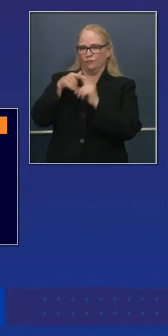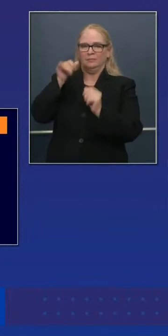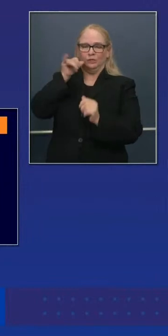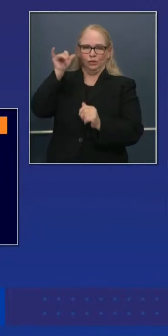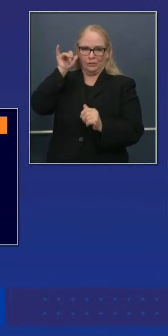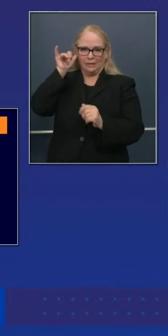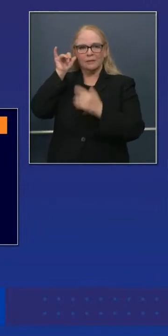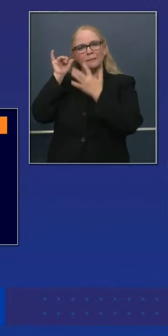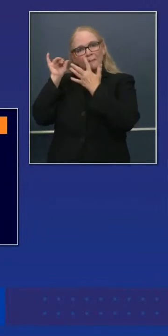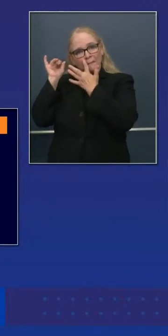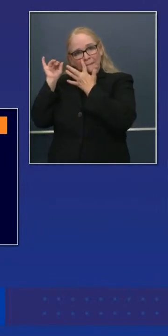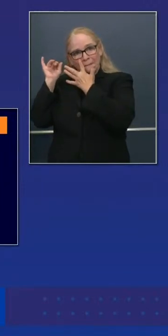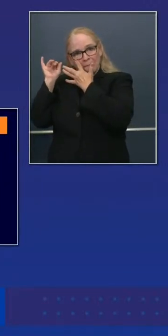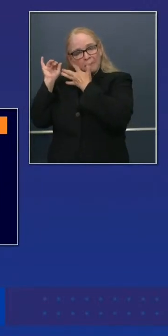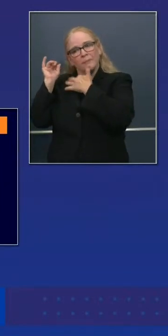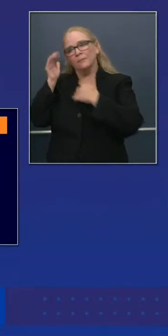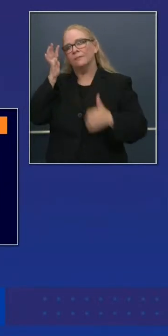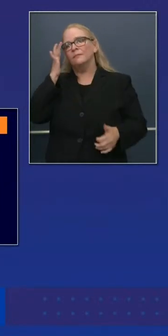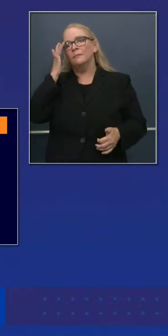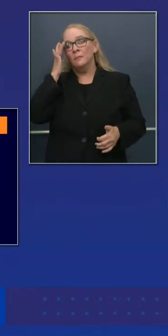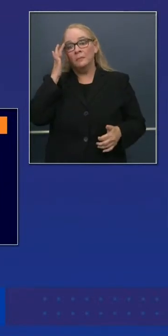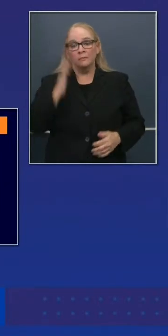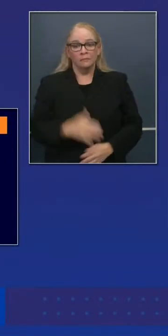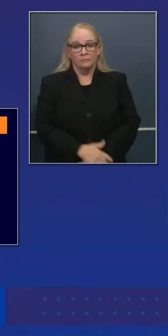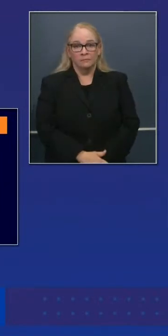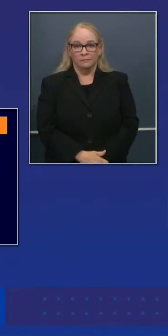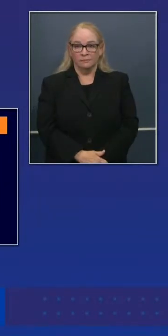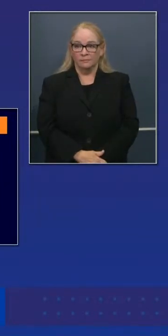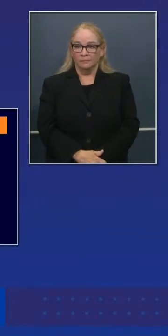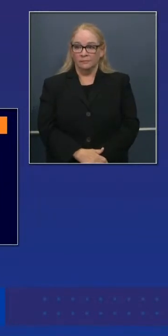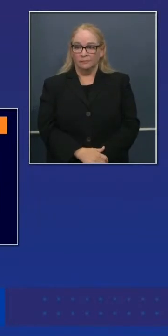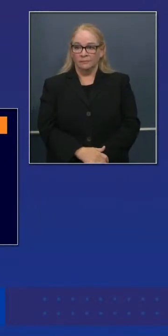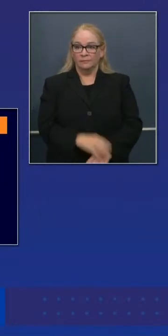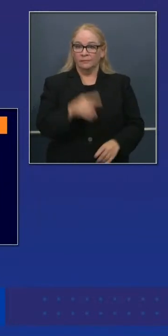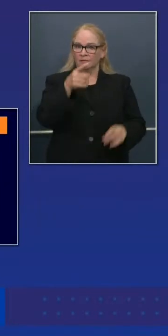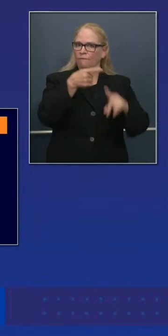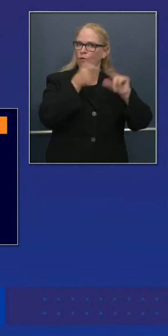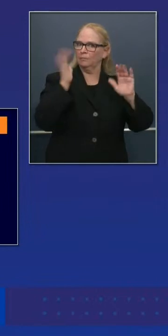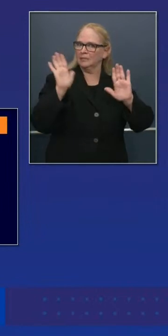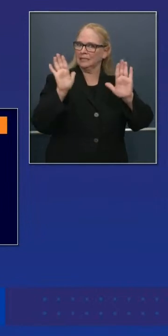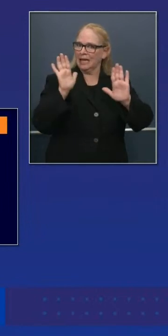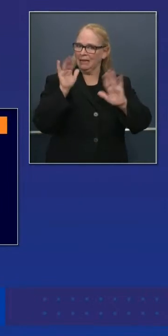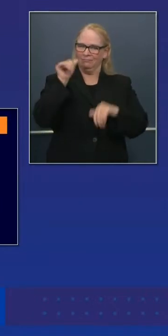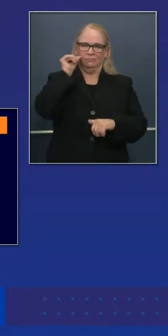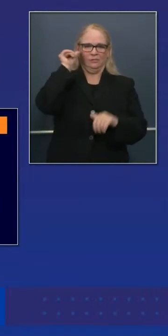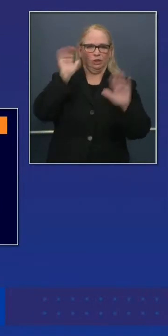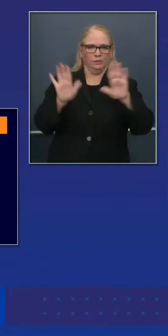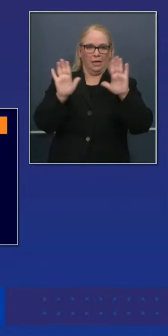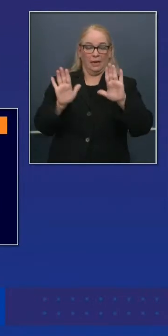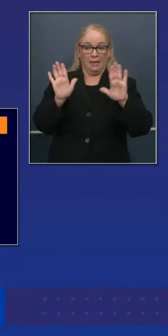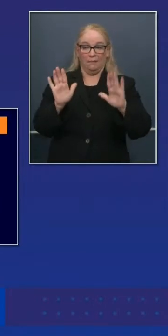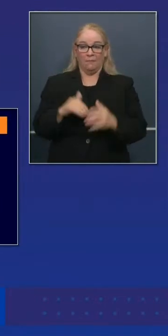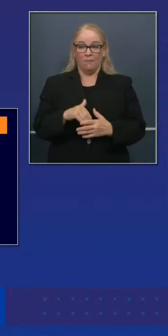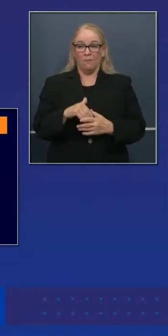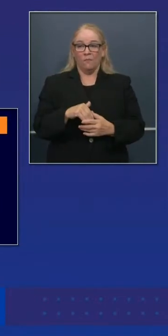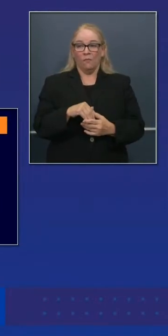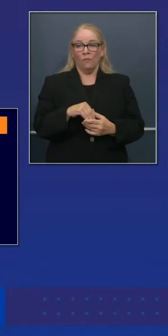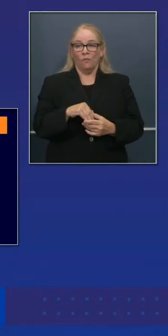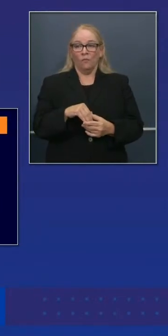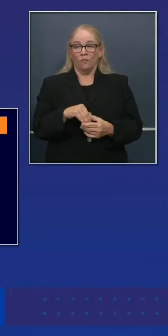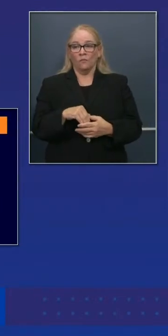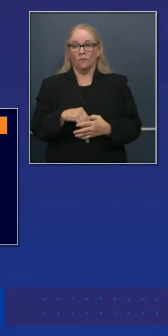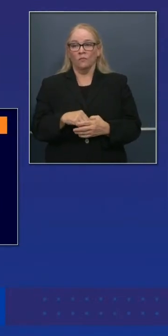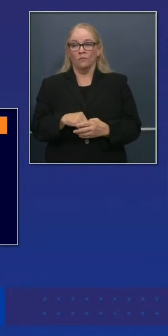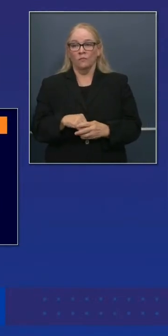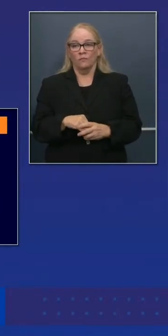announced on Mondays. These are Sunday numbers. We had 172,000 tests that